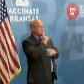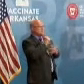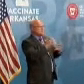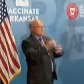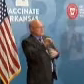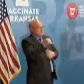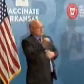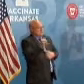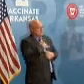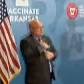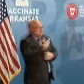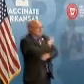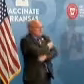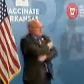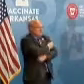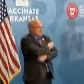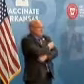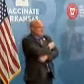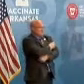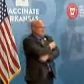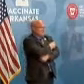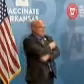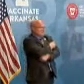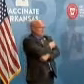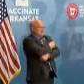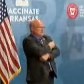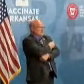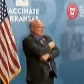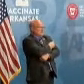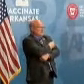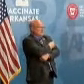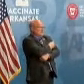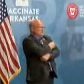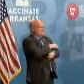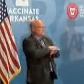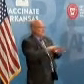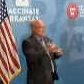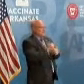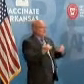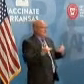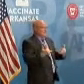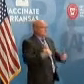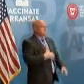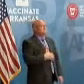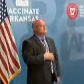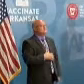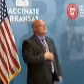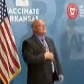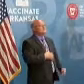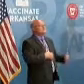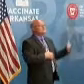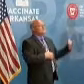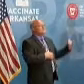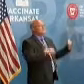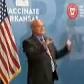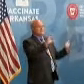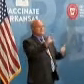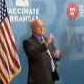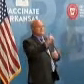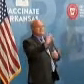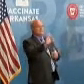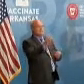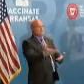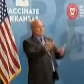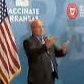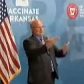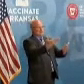the Johnson & Johnson vaccine, are you telling the pharmacists they should not give it at this time? Well, it's a CDC